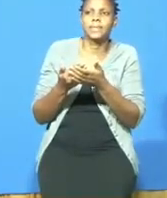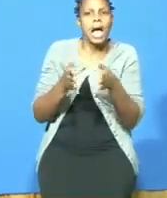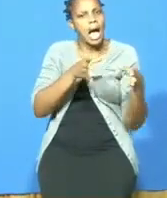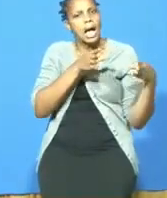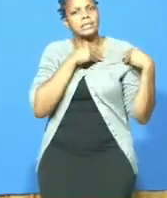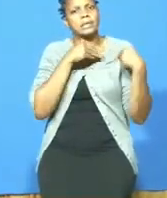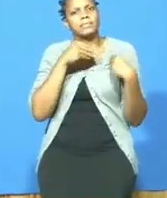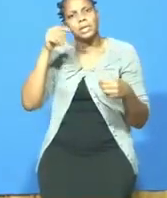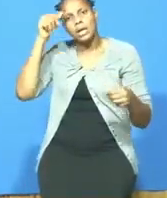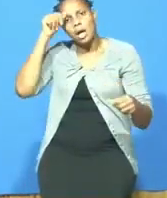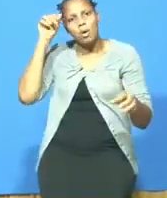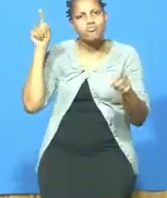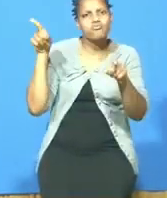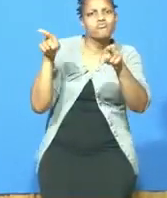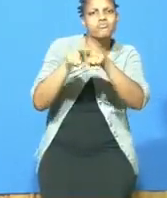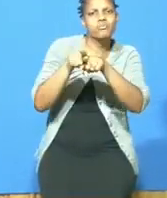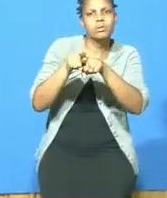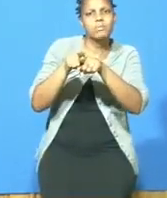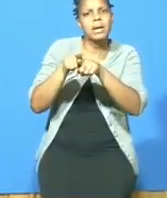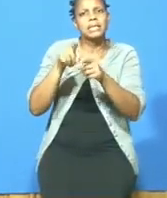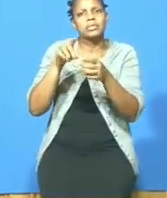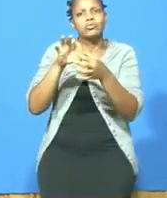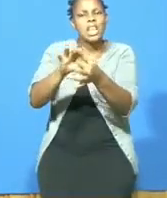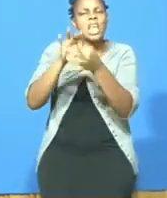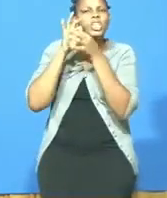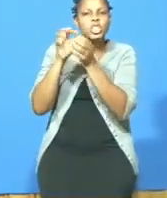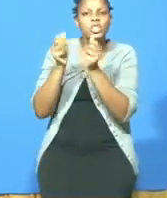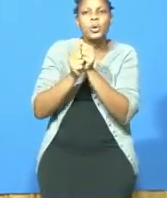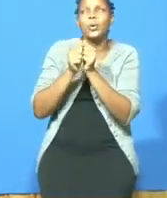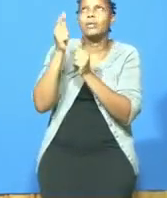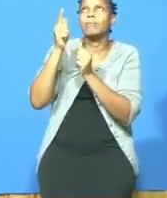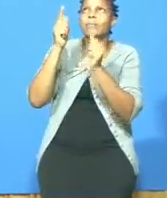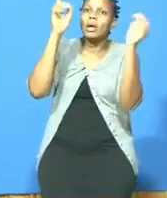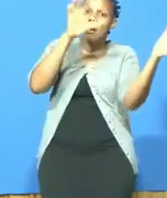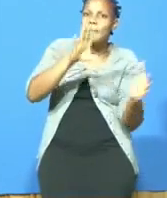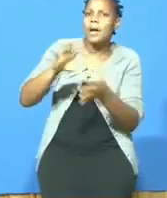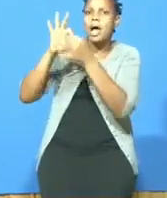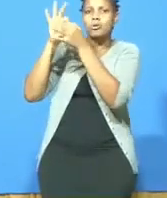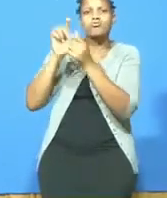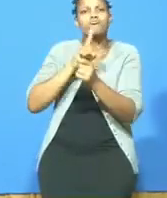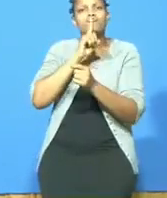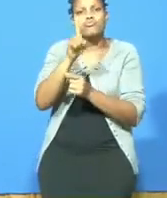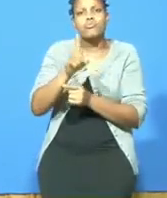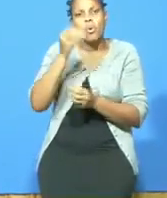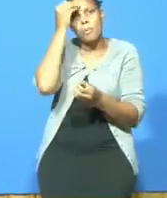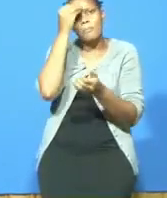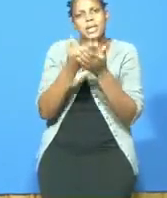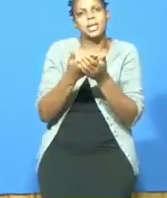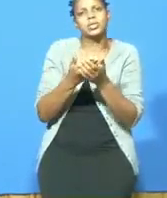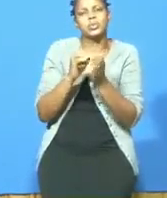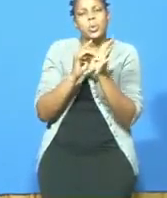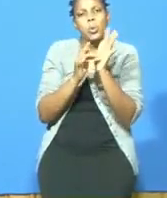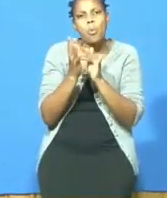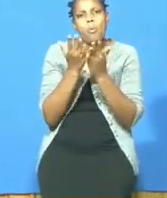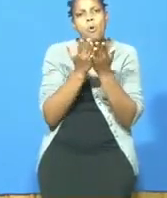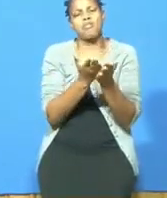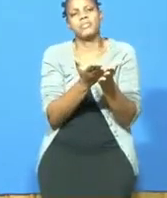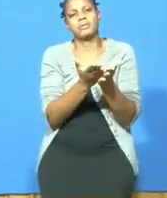covenant relationship. Get back to true obedience to my word.